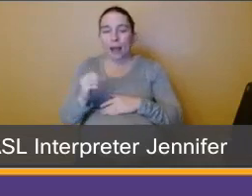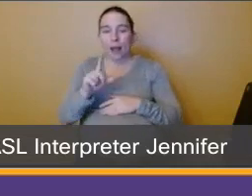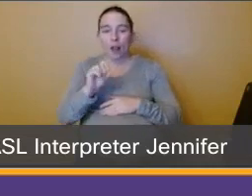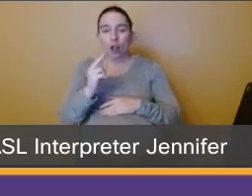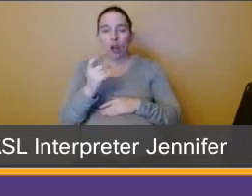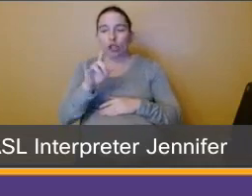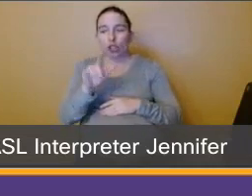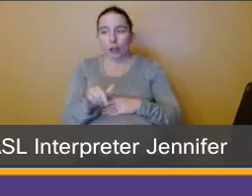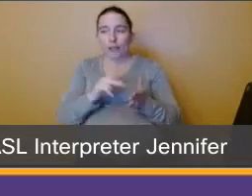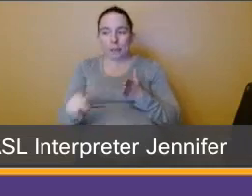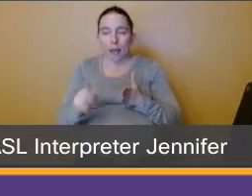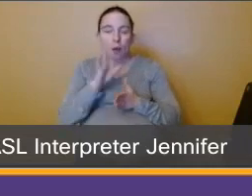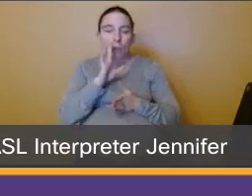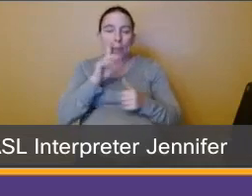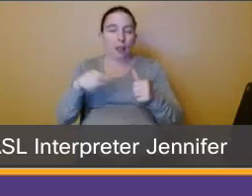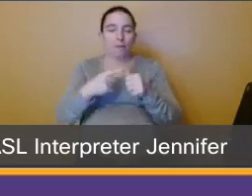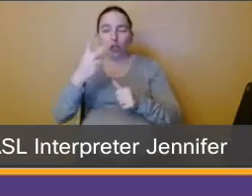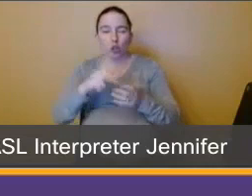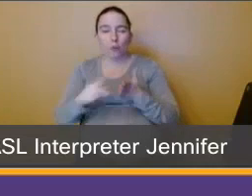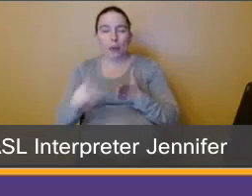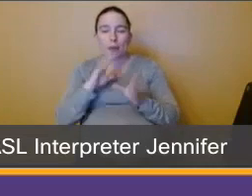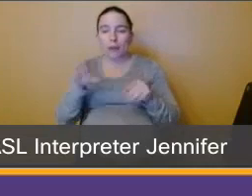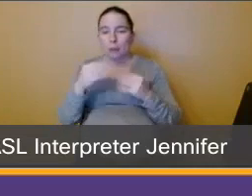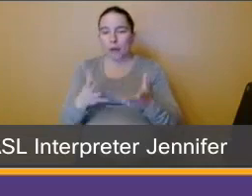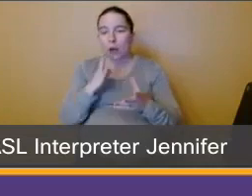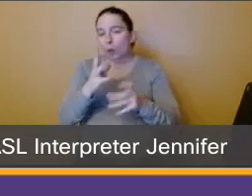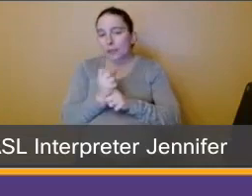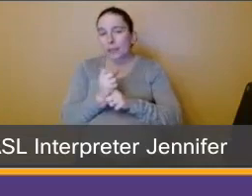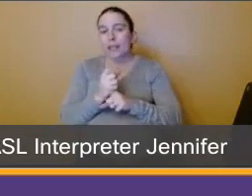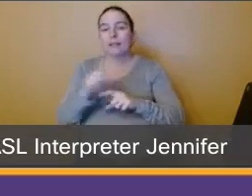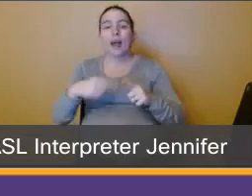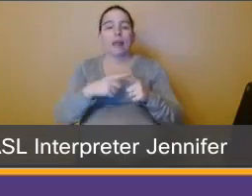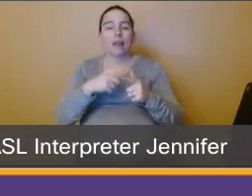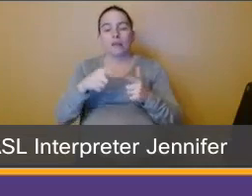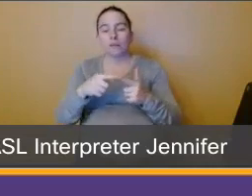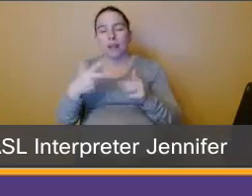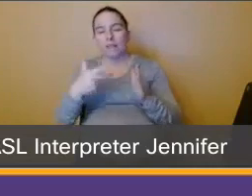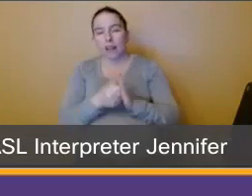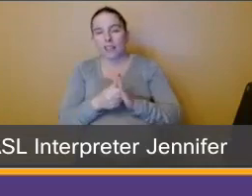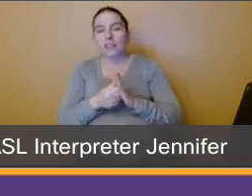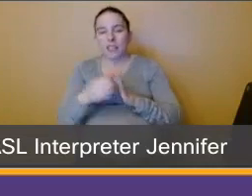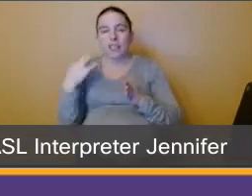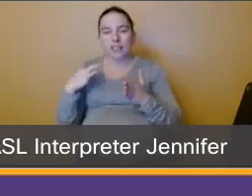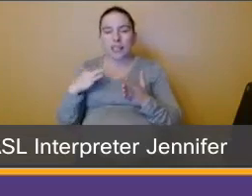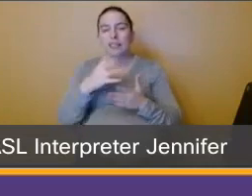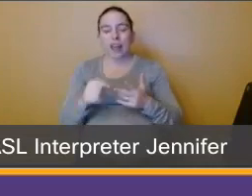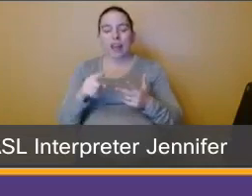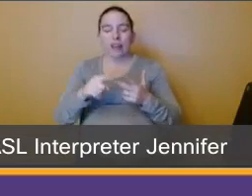two payments providers receive, with the vaccine incentive and the retention bonus payment